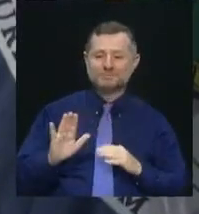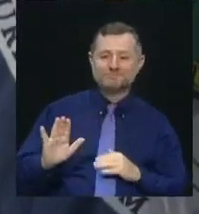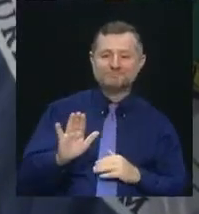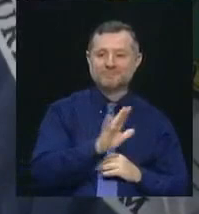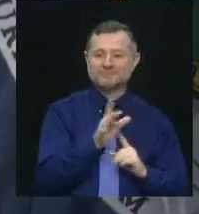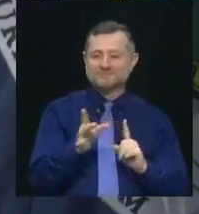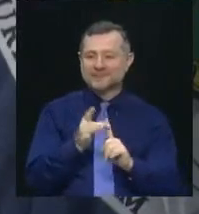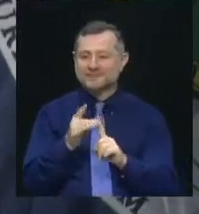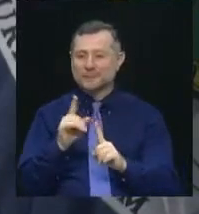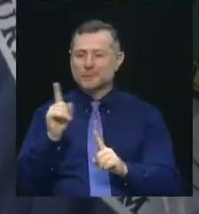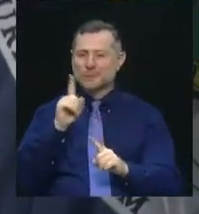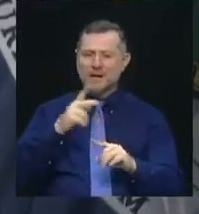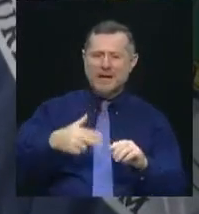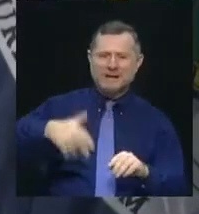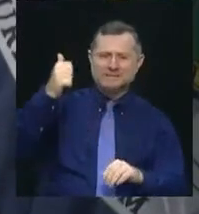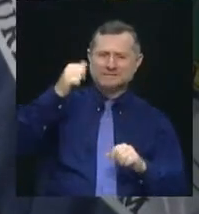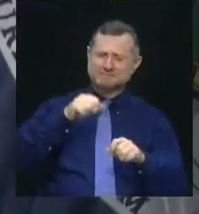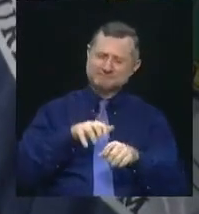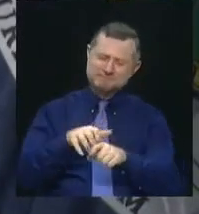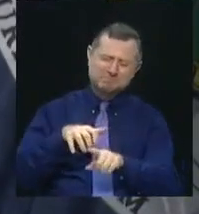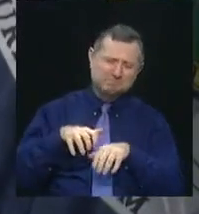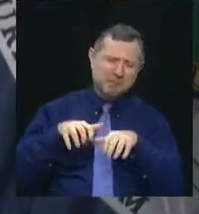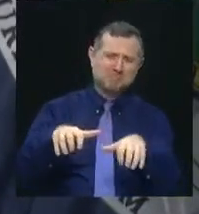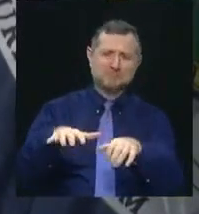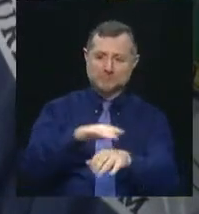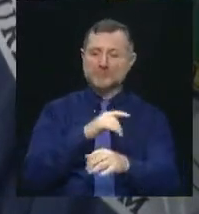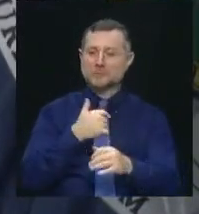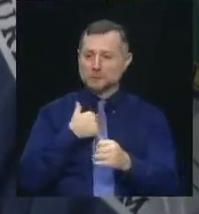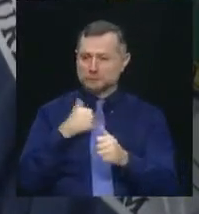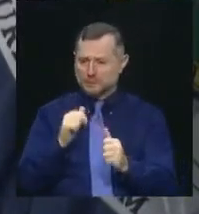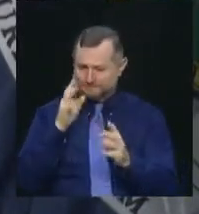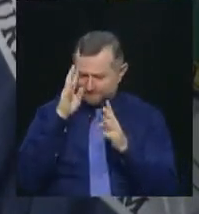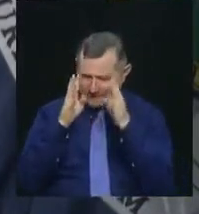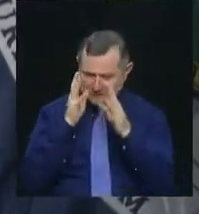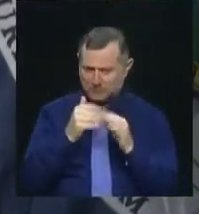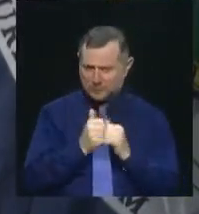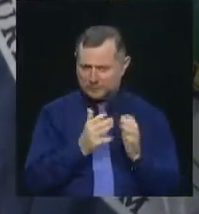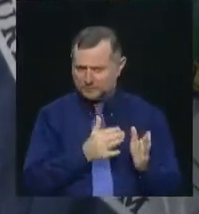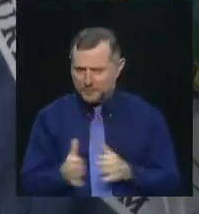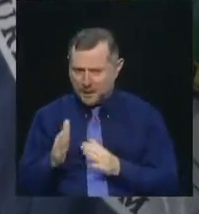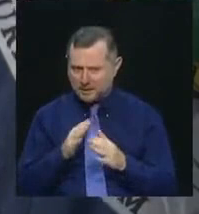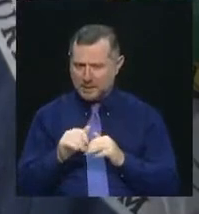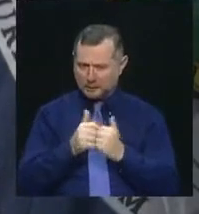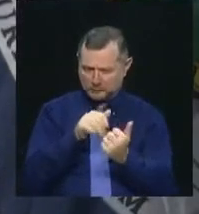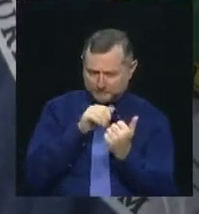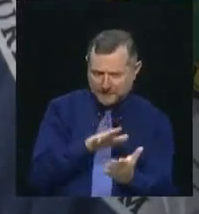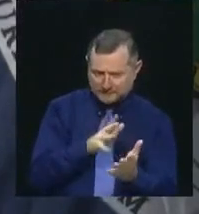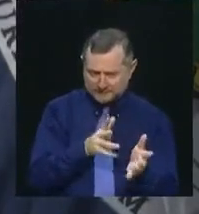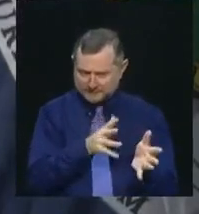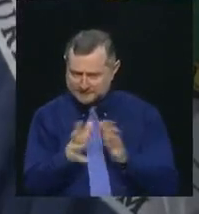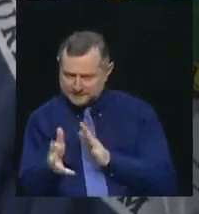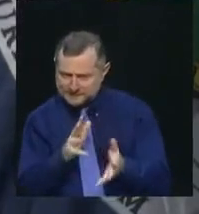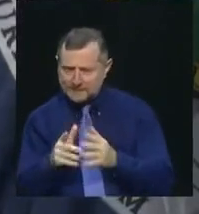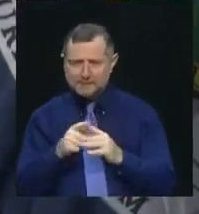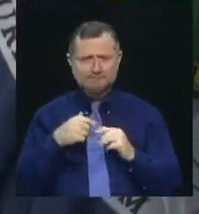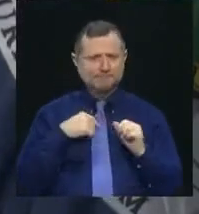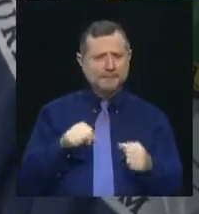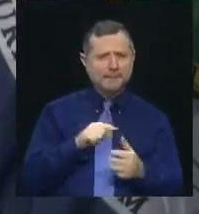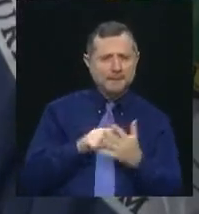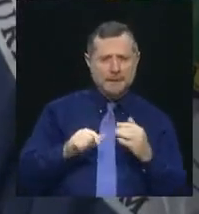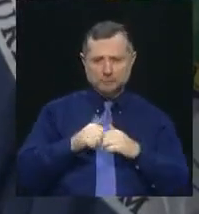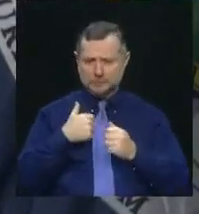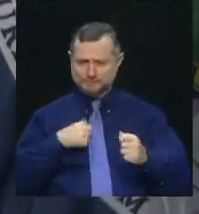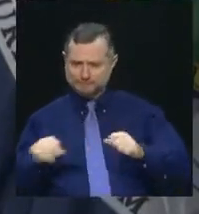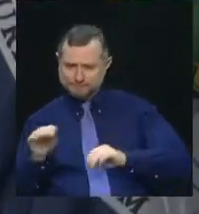lower, and to come up with a very strategic approach to target that and make sure we overcome the hesitation and worries, but also to make it more